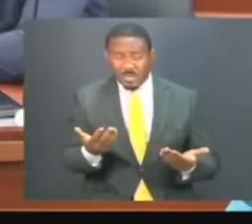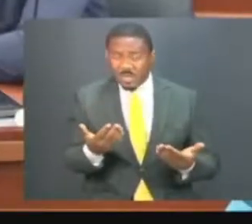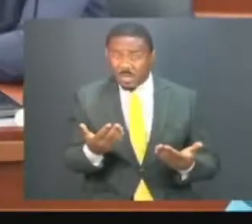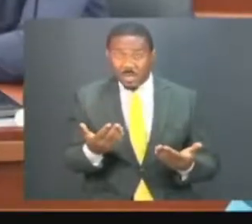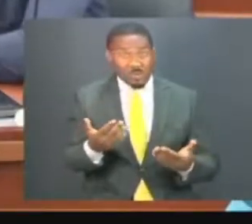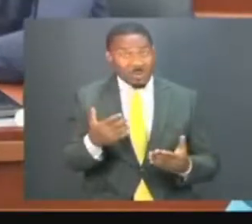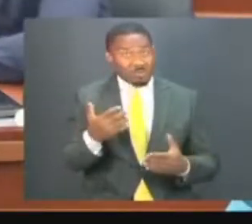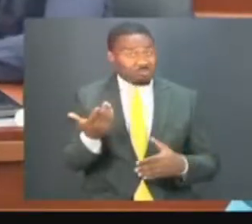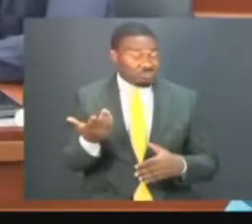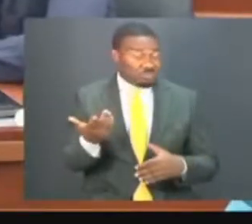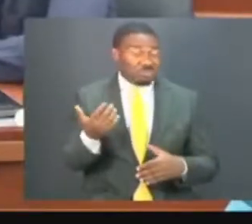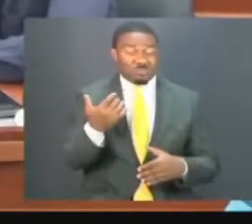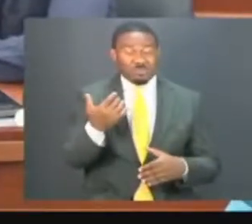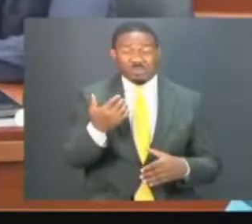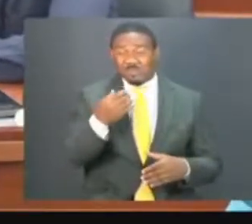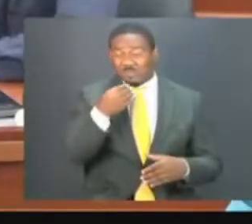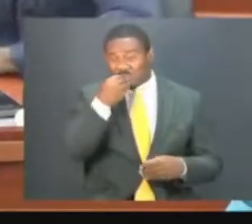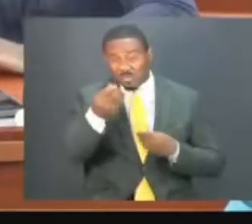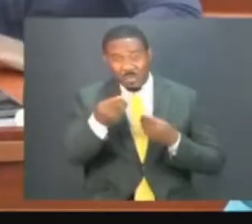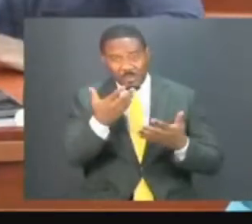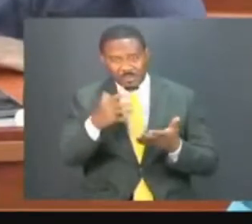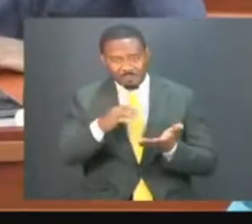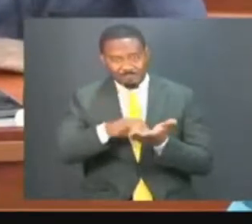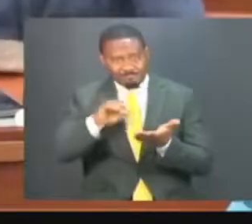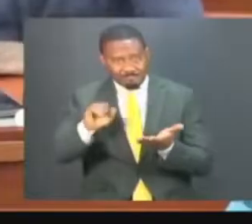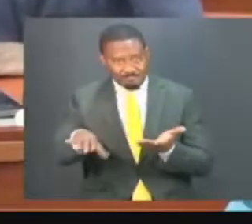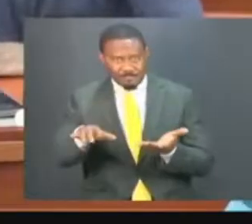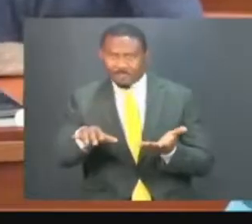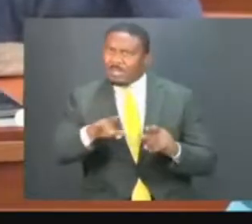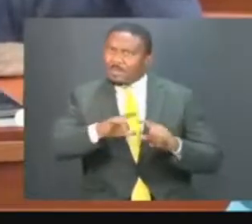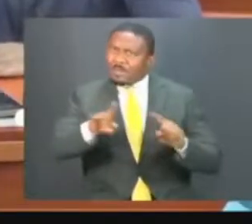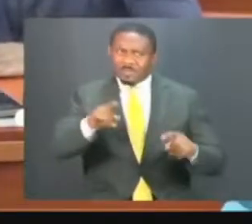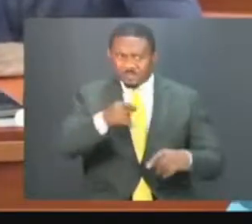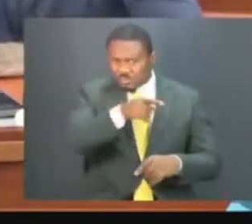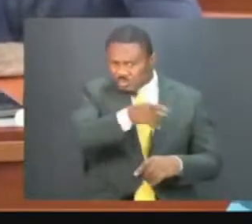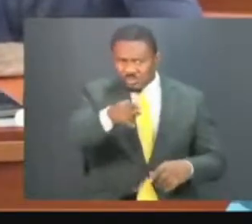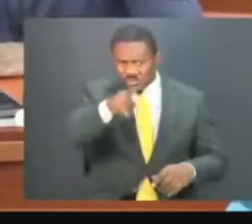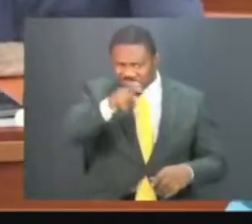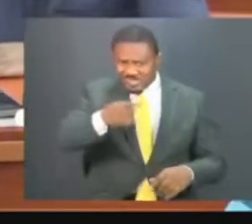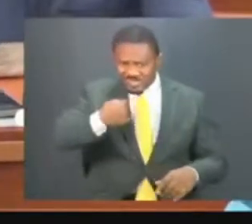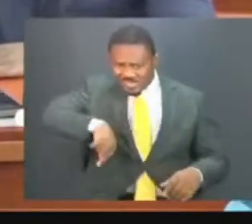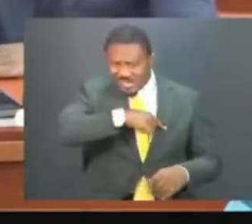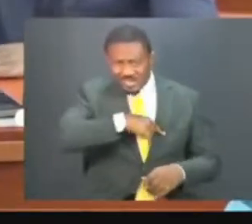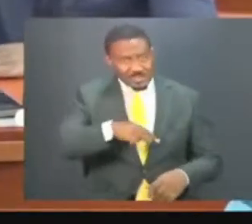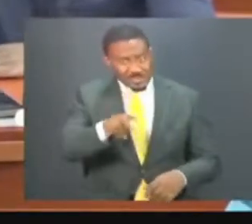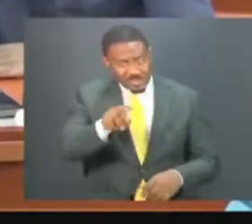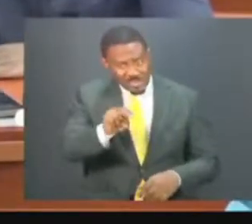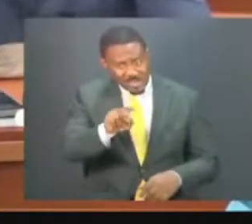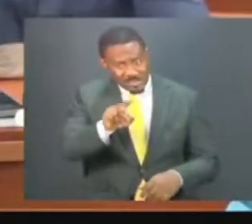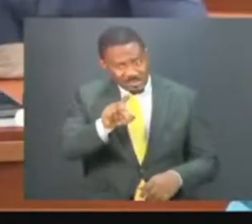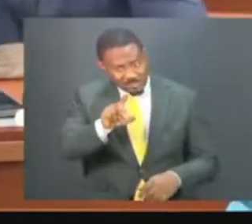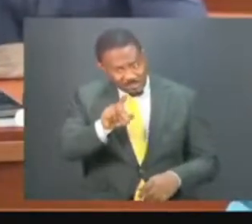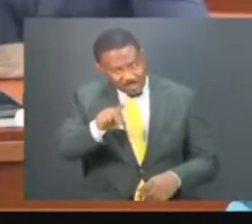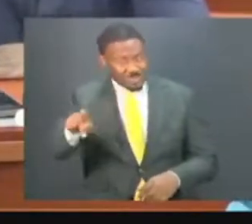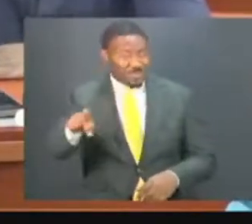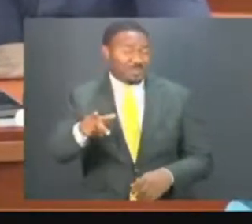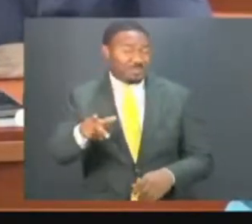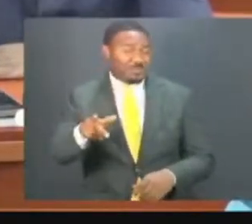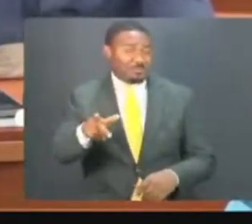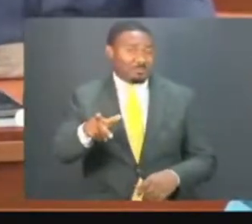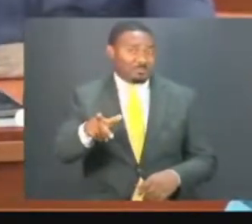be reminded that you need the minority on any day to do business. And I'm hoping that they